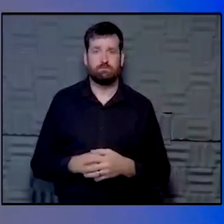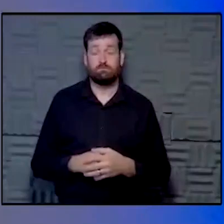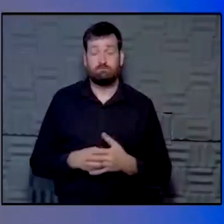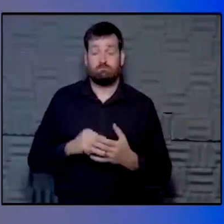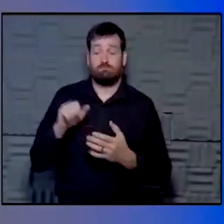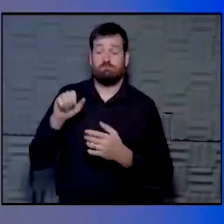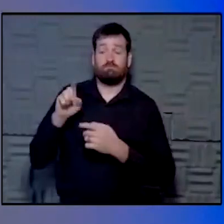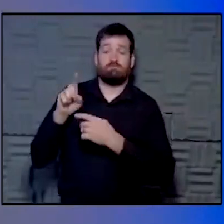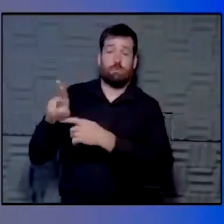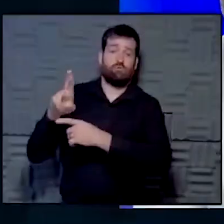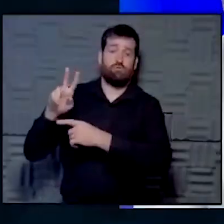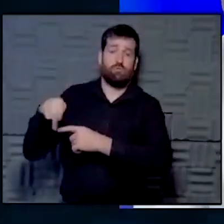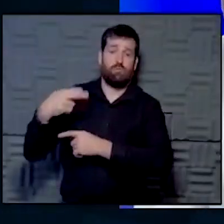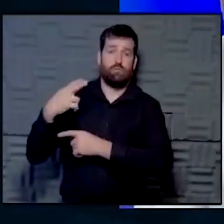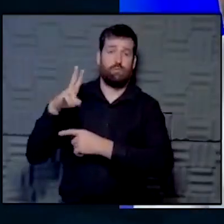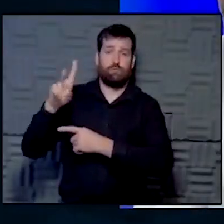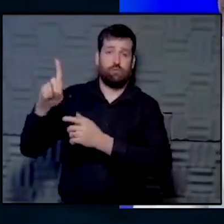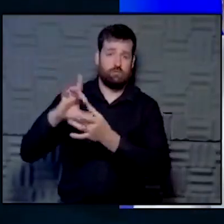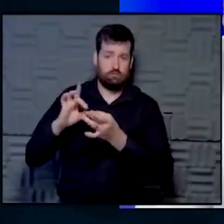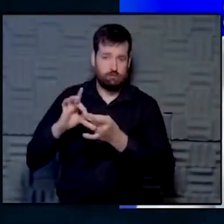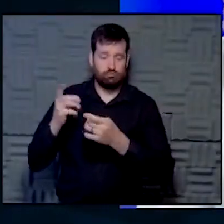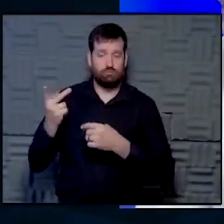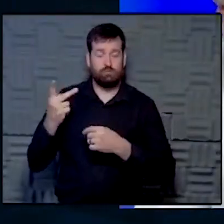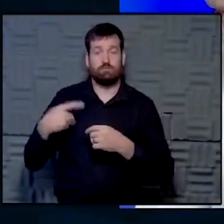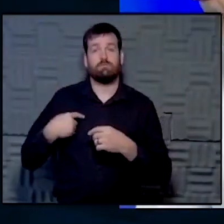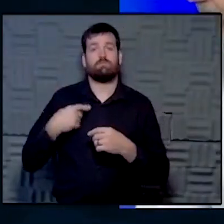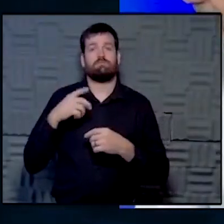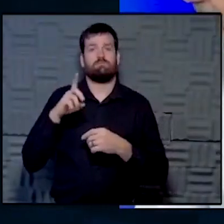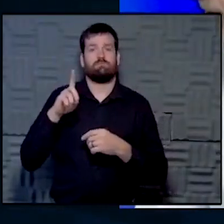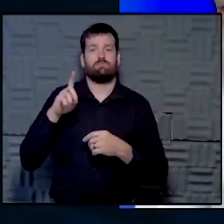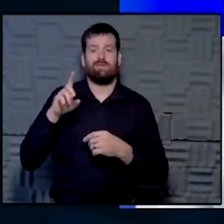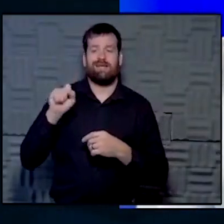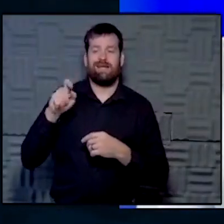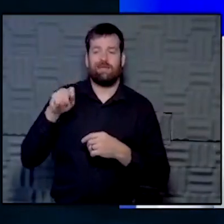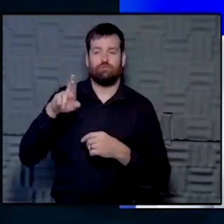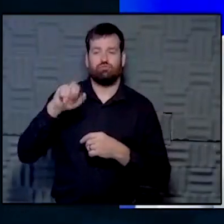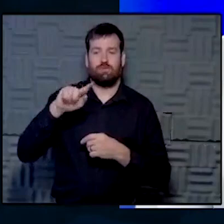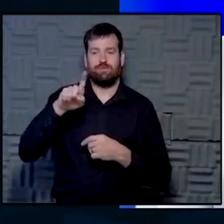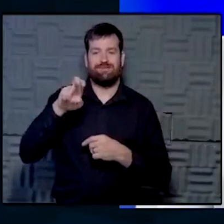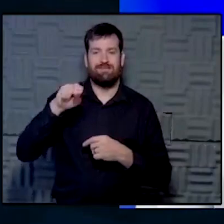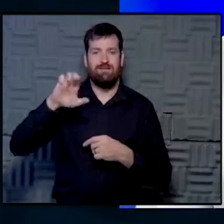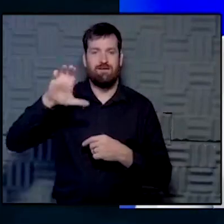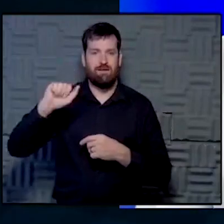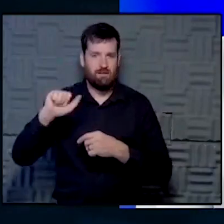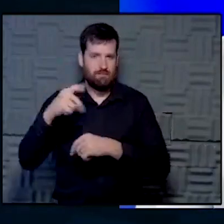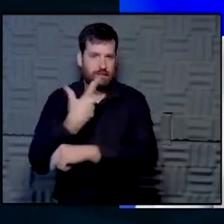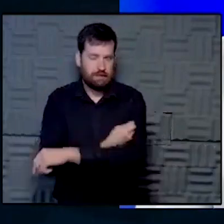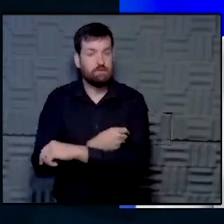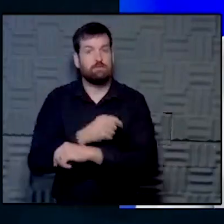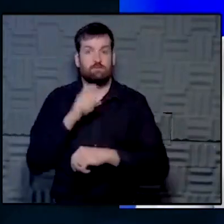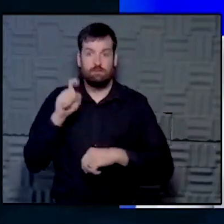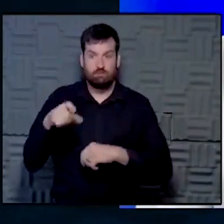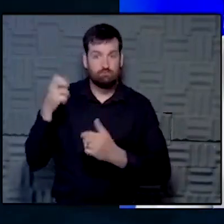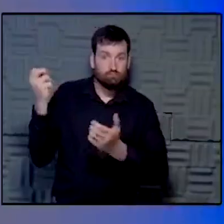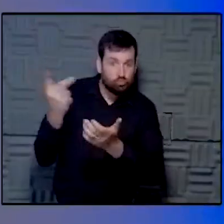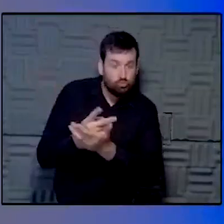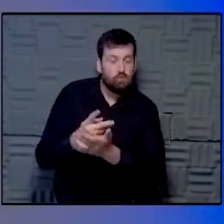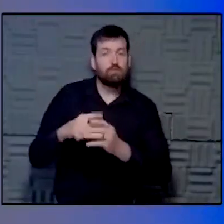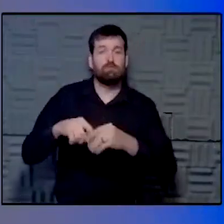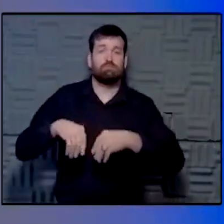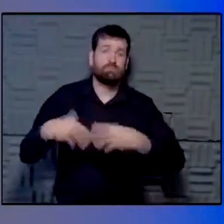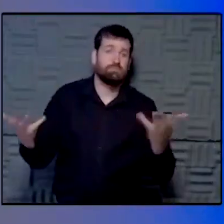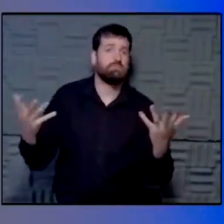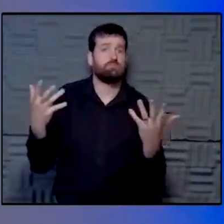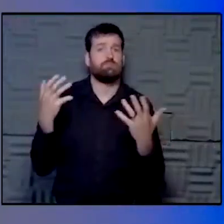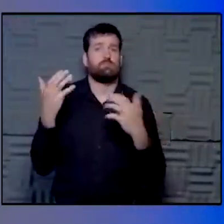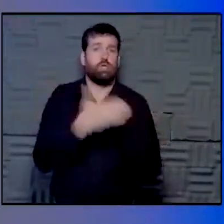as Dr. Pahud and myself have worked on the AstraZeneca vaccine, trying to get that approved here. Try to get it out to lower resource countries